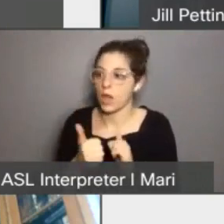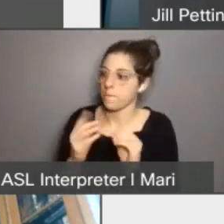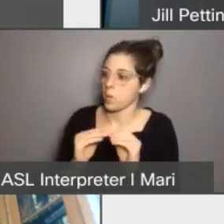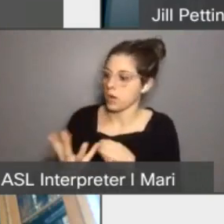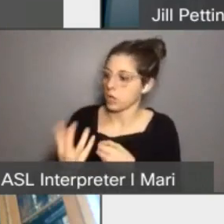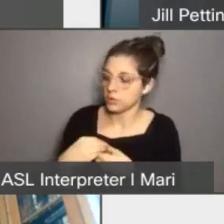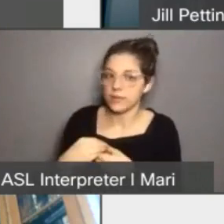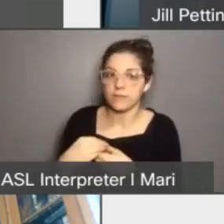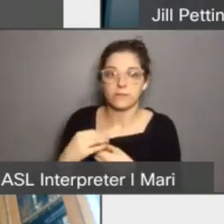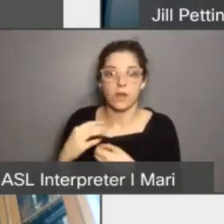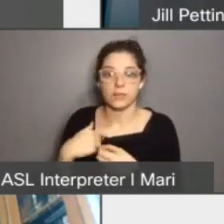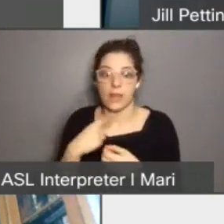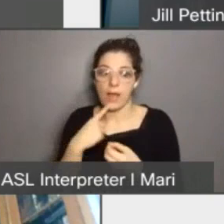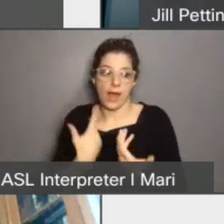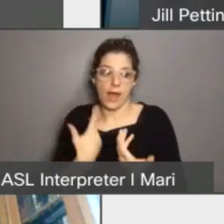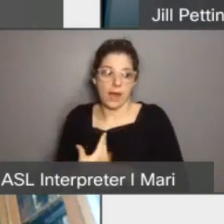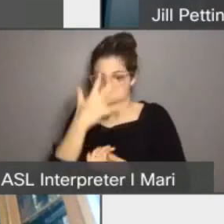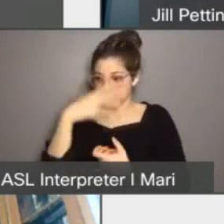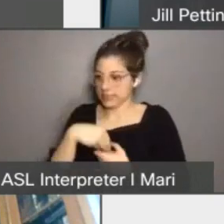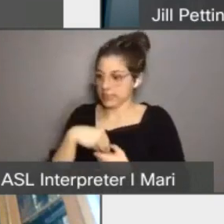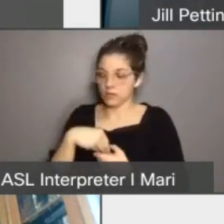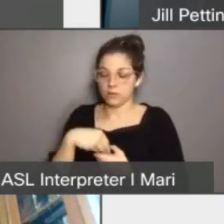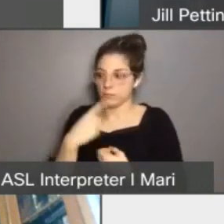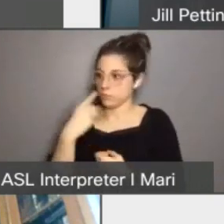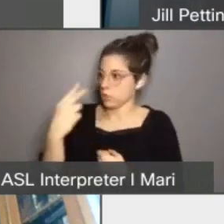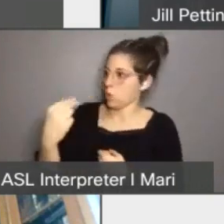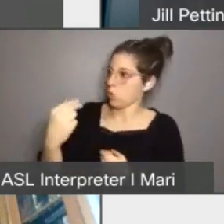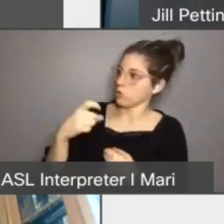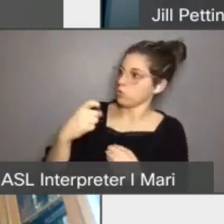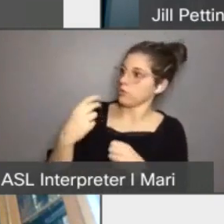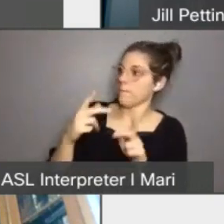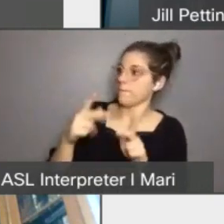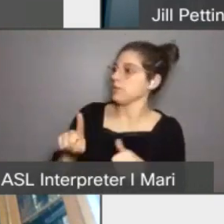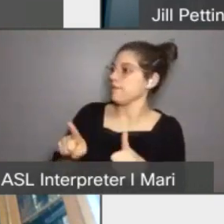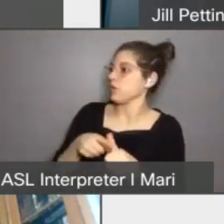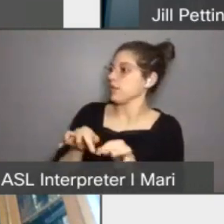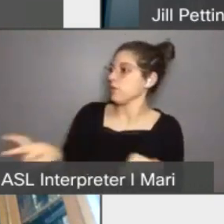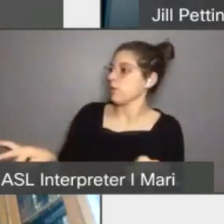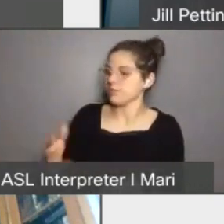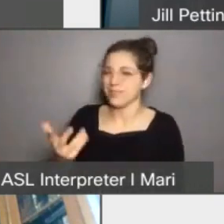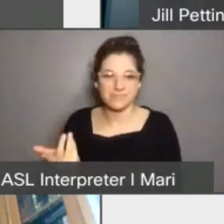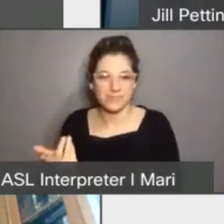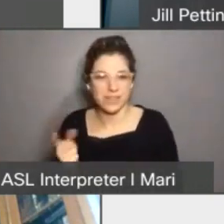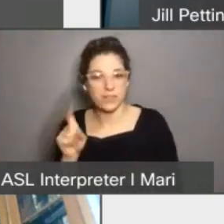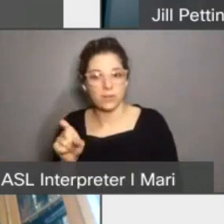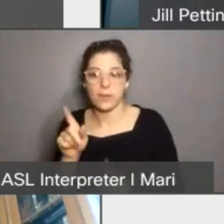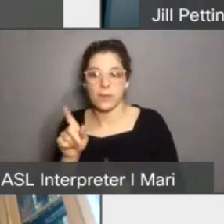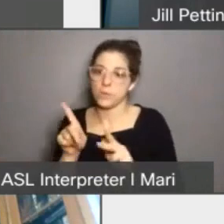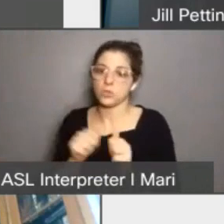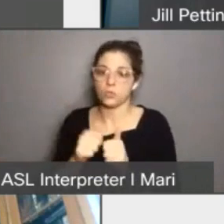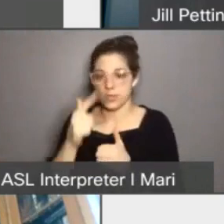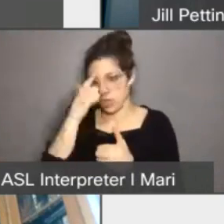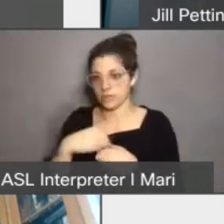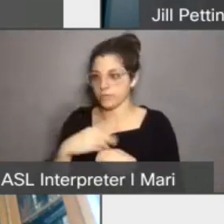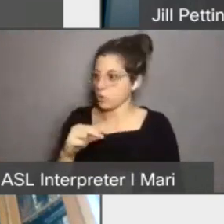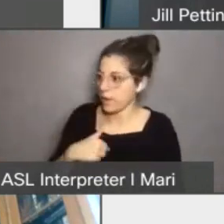inclusive. And I say, I'm autistic. And I get, no, you need to use person first language. You have to be a person with autism. No,